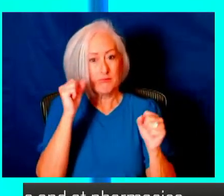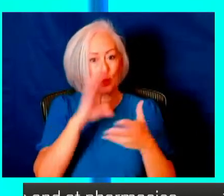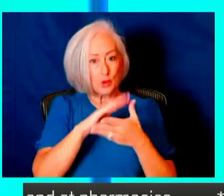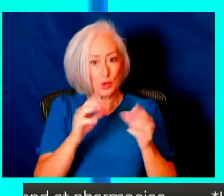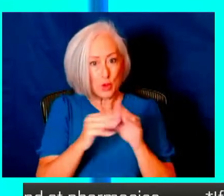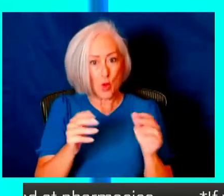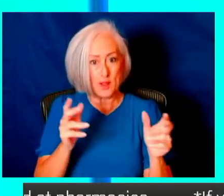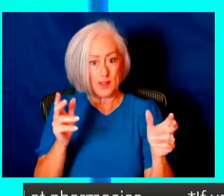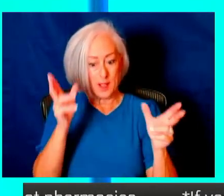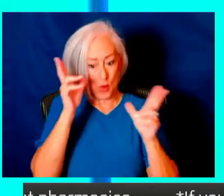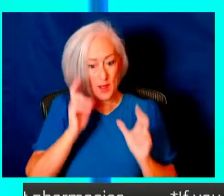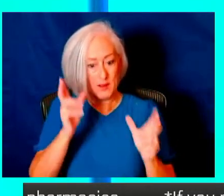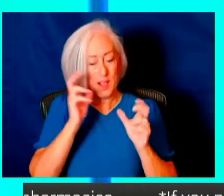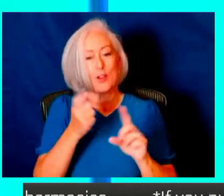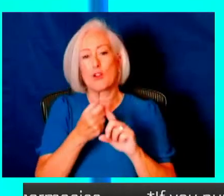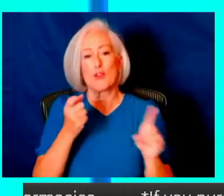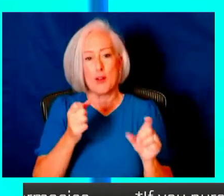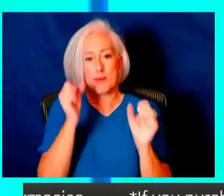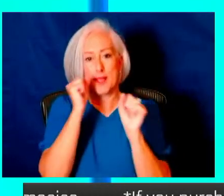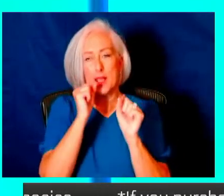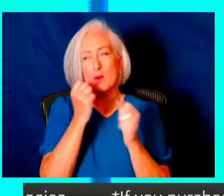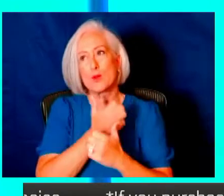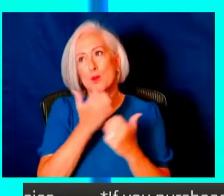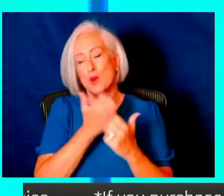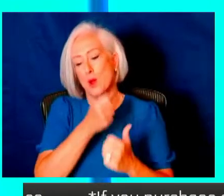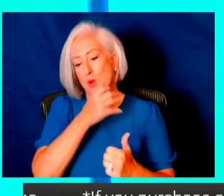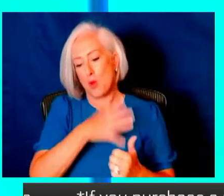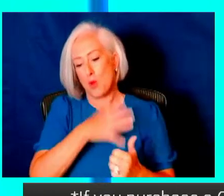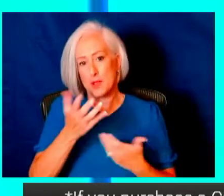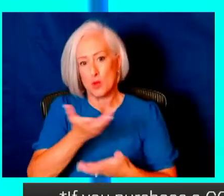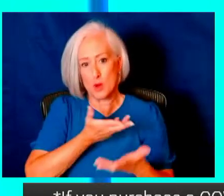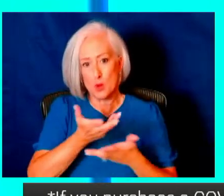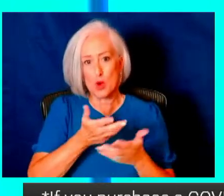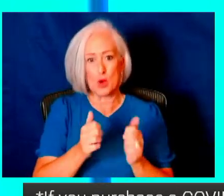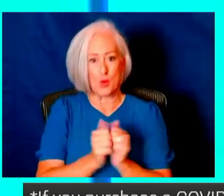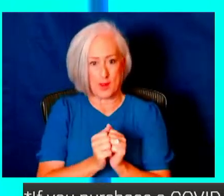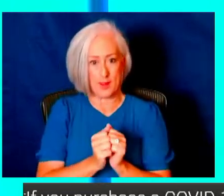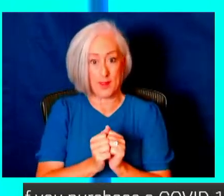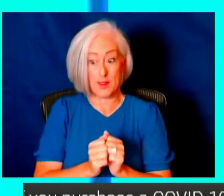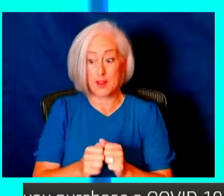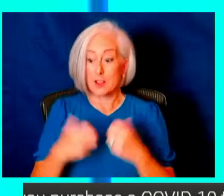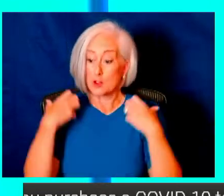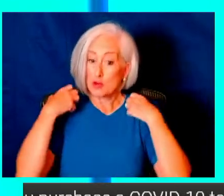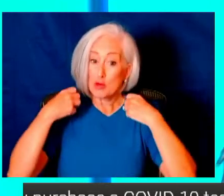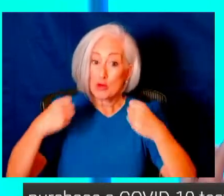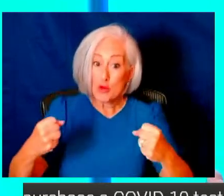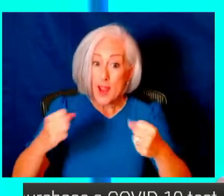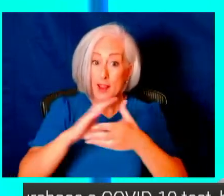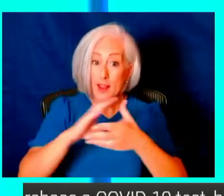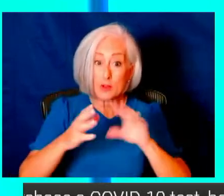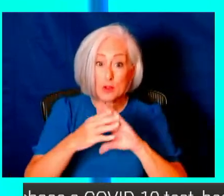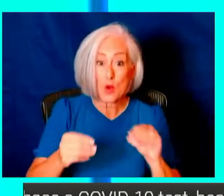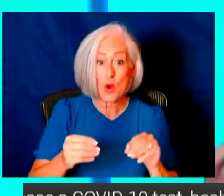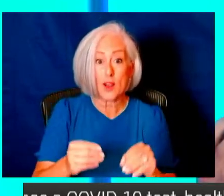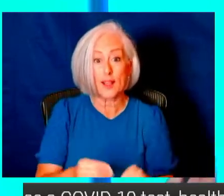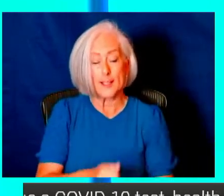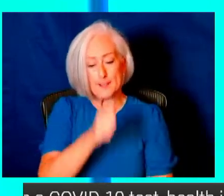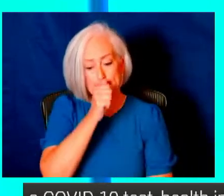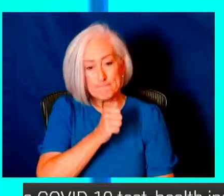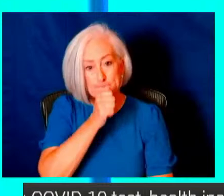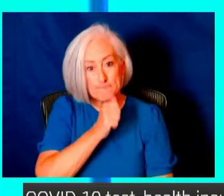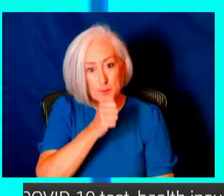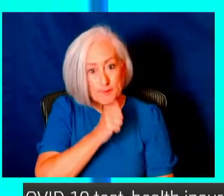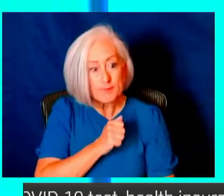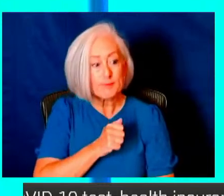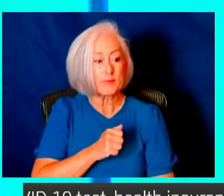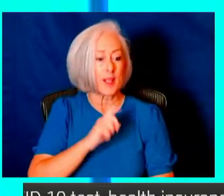that we work with. And these are stories of strength, they're stories of resilience, their stories of being daughters, their stories of being